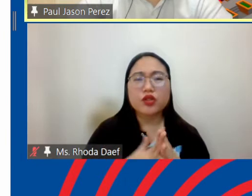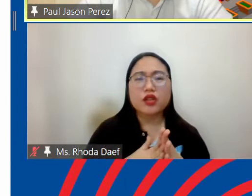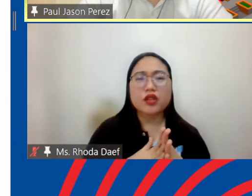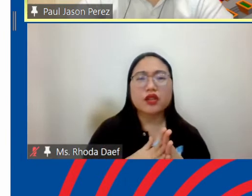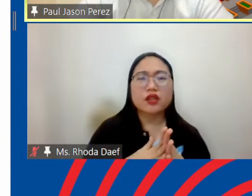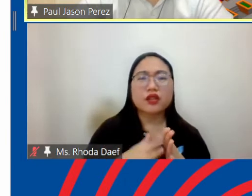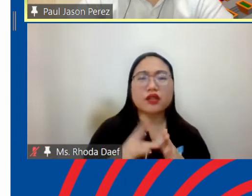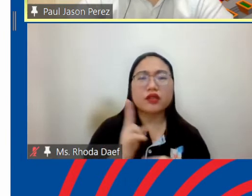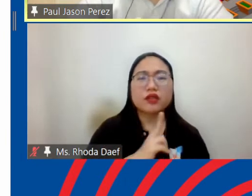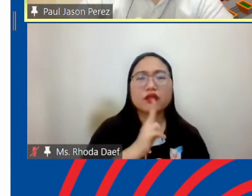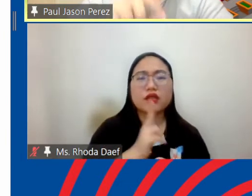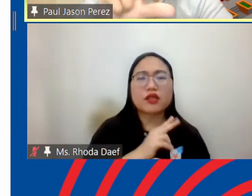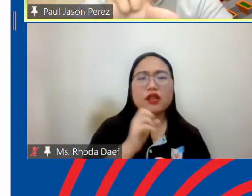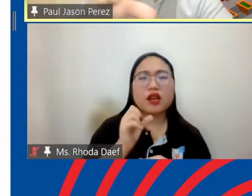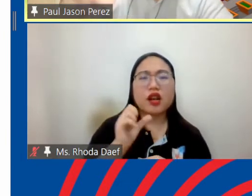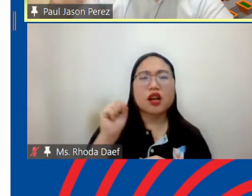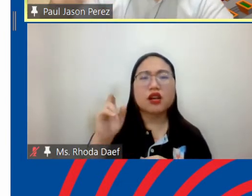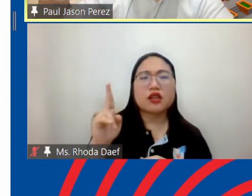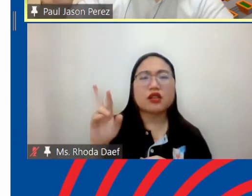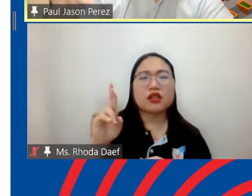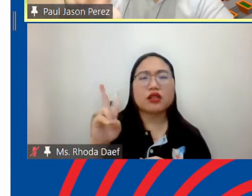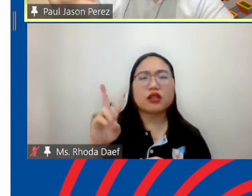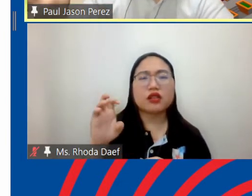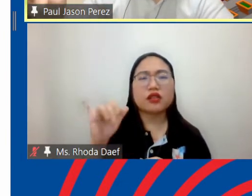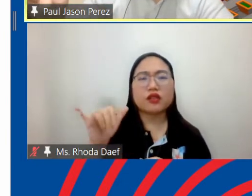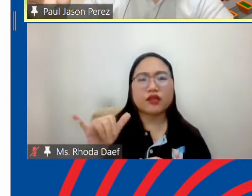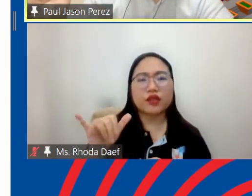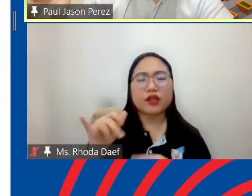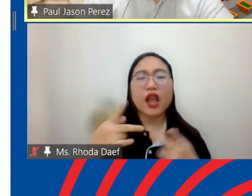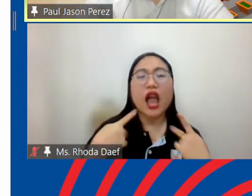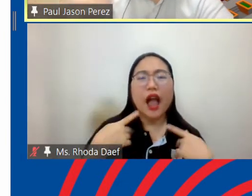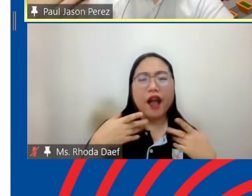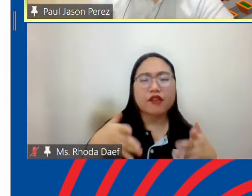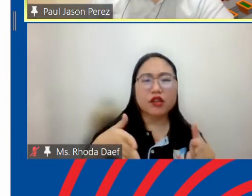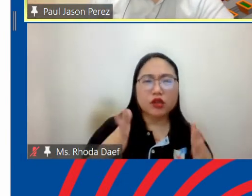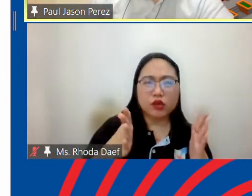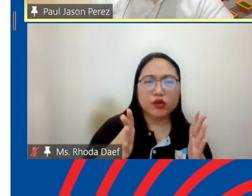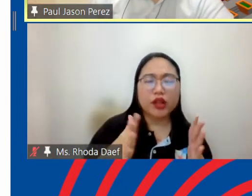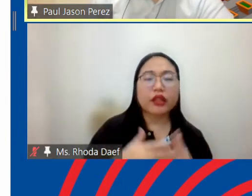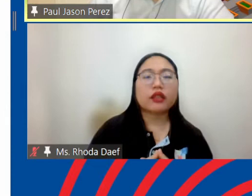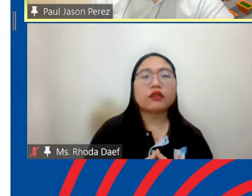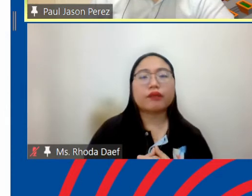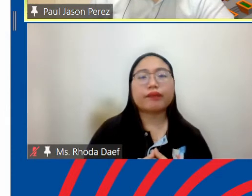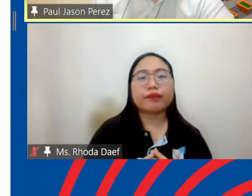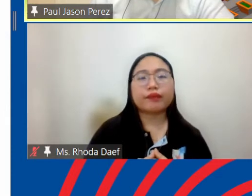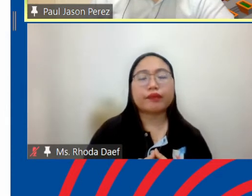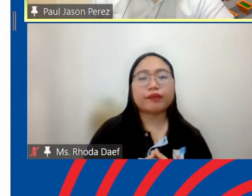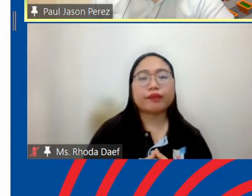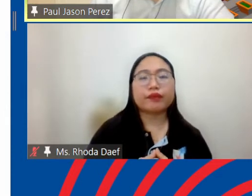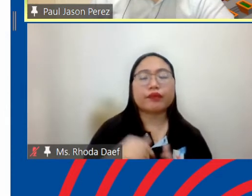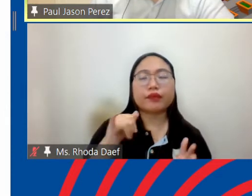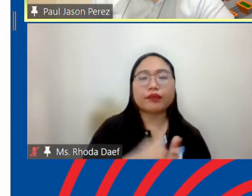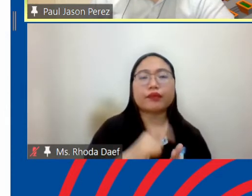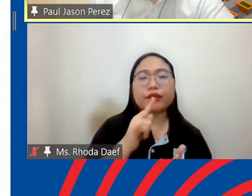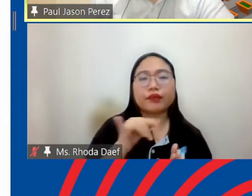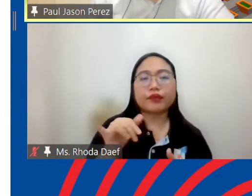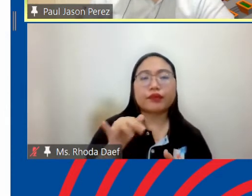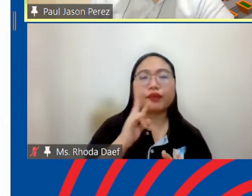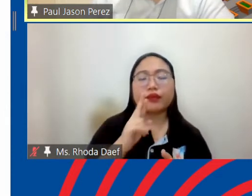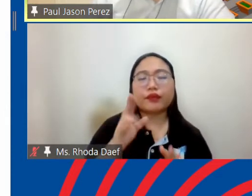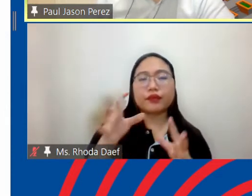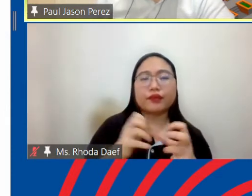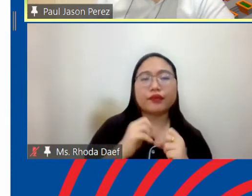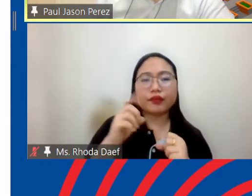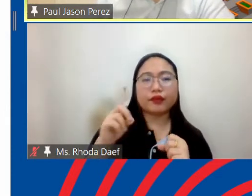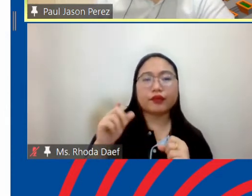survey via Google Form, meron silang consent, no, that uh, they're getting our data and